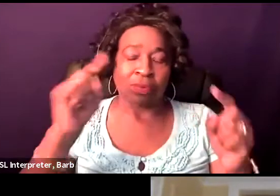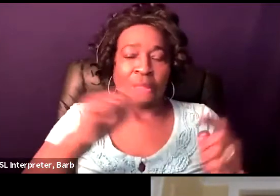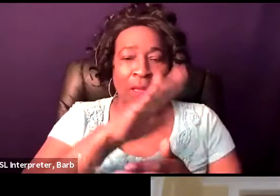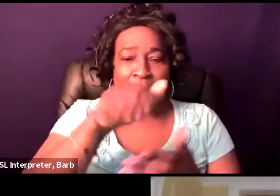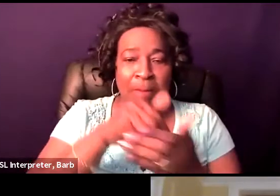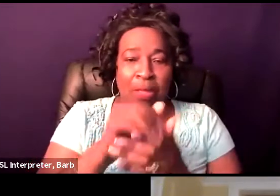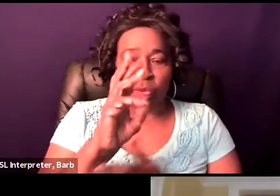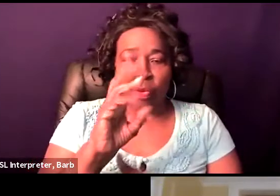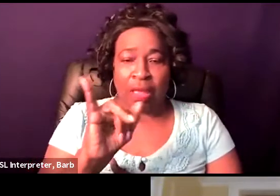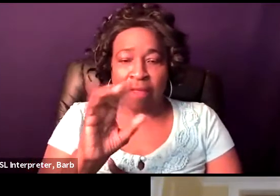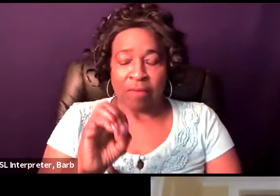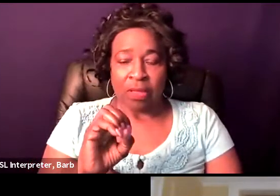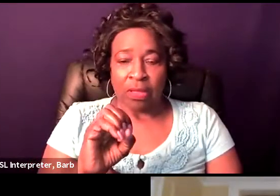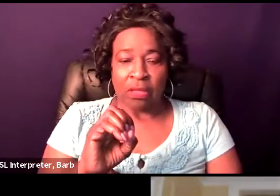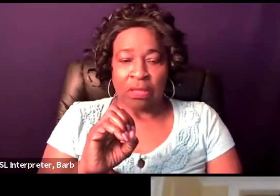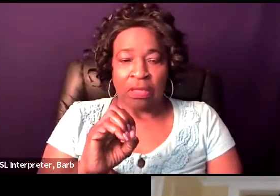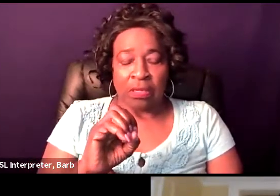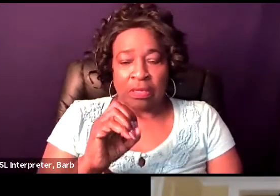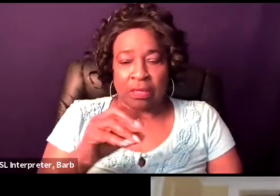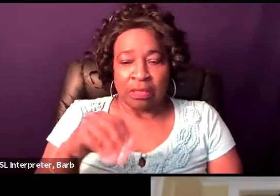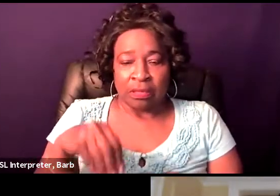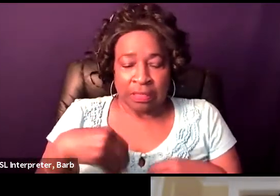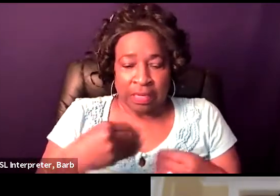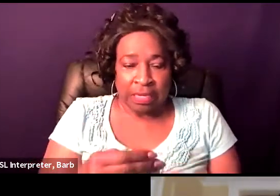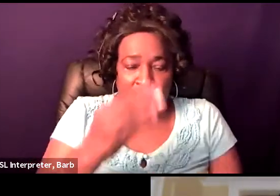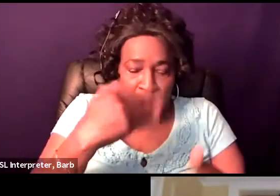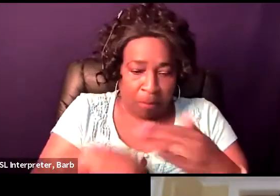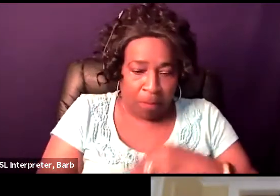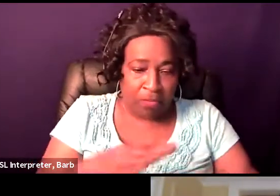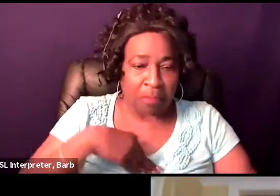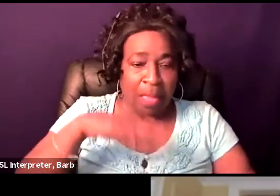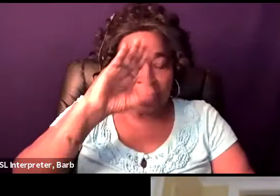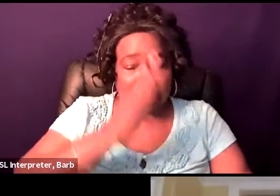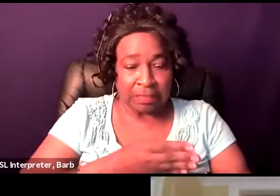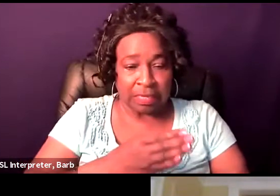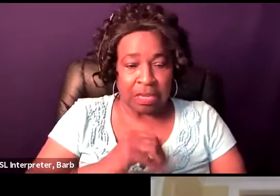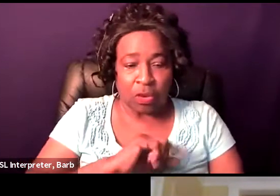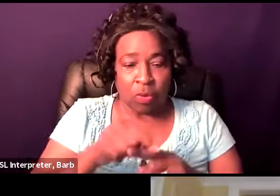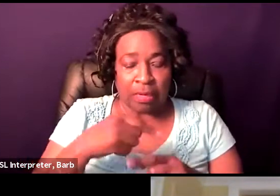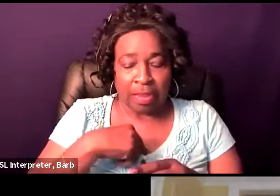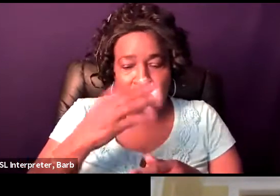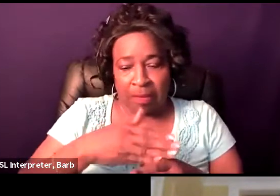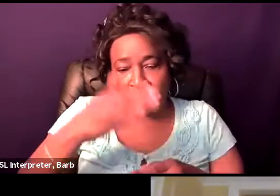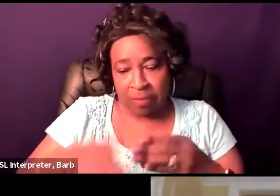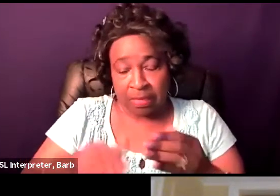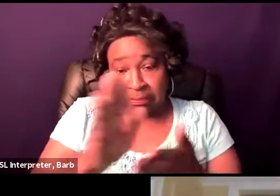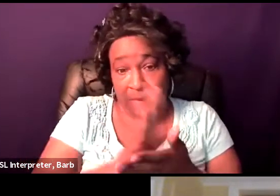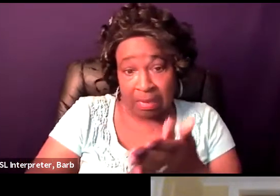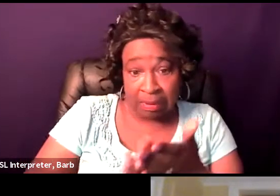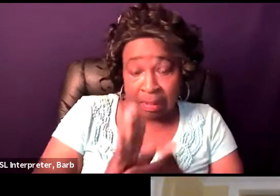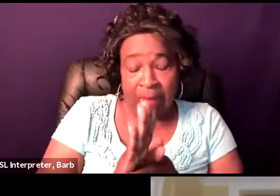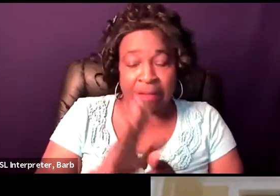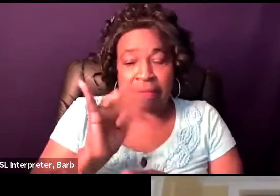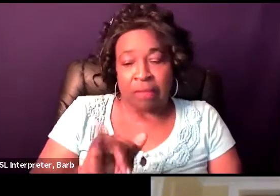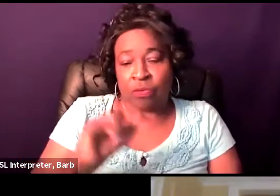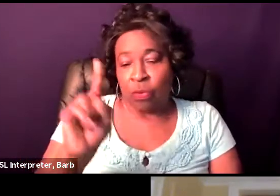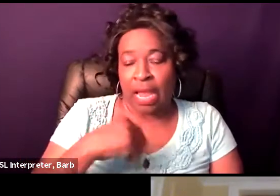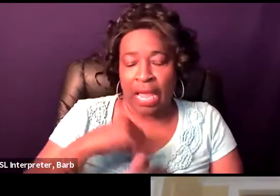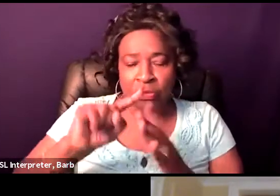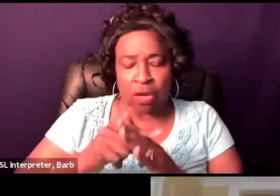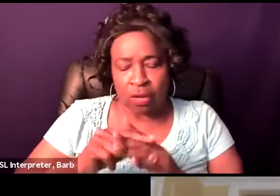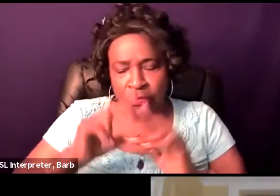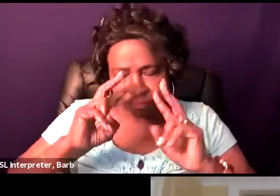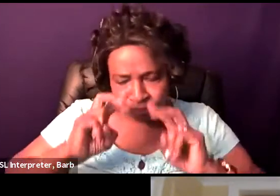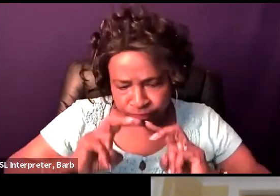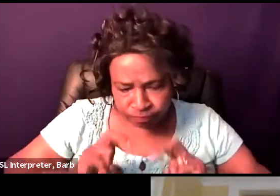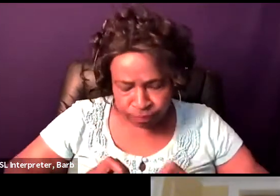Saran Henderson, to give birth to my son when I finished undergrad. And so that was where I started looking critically at